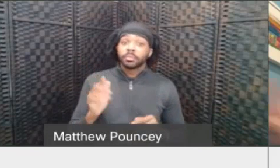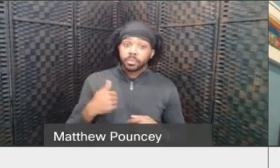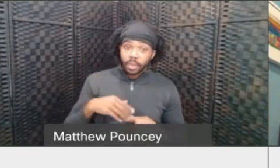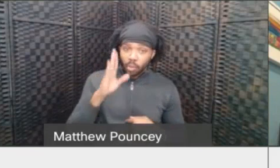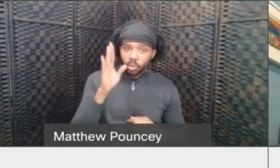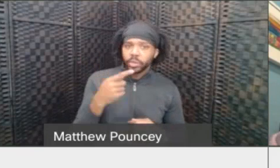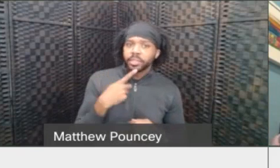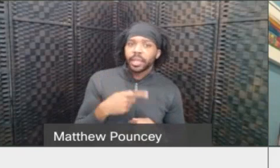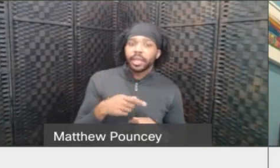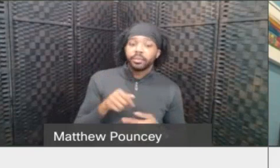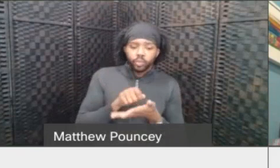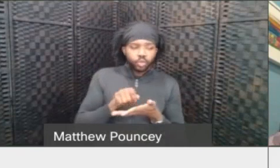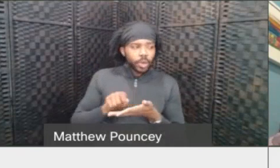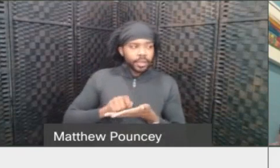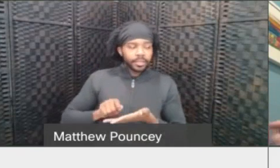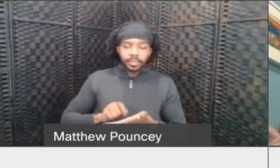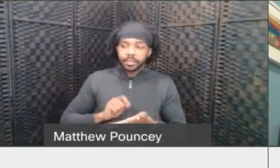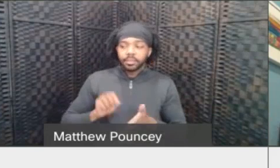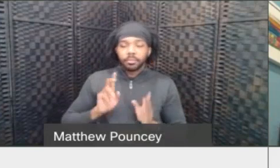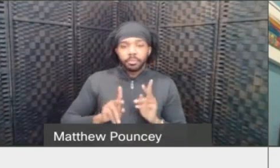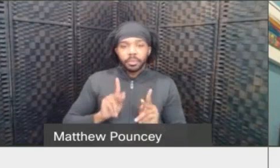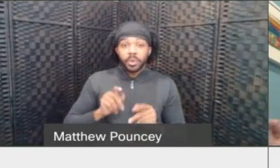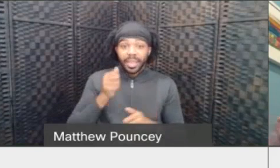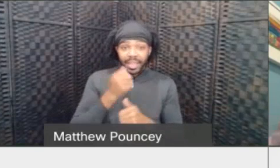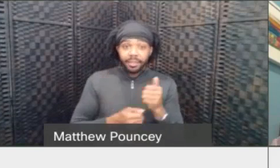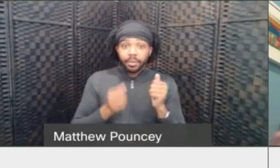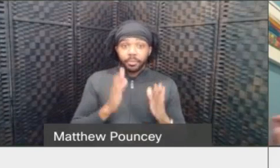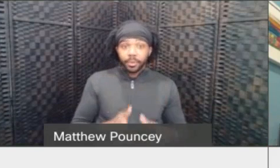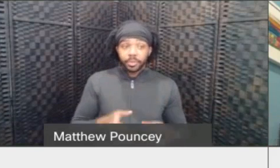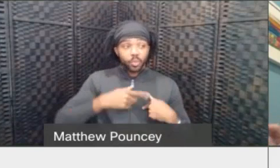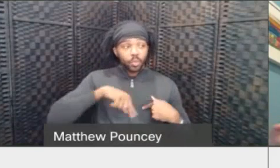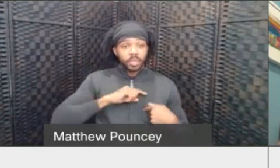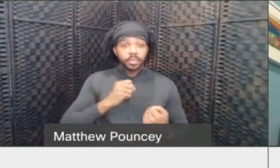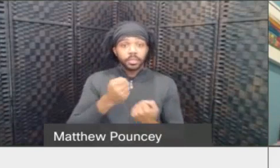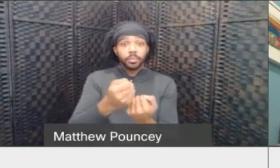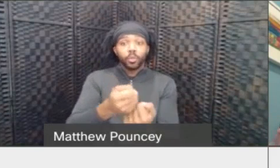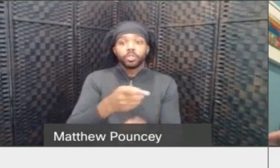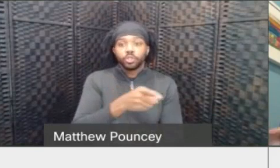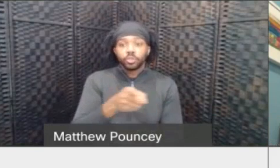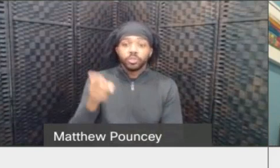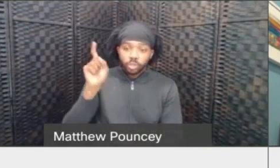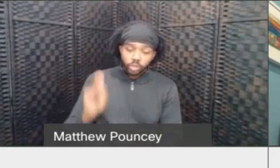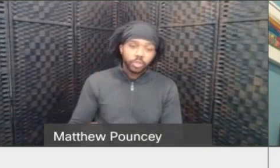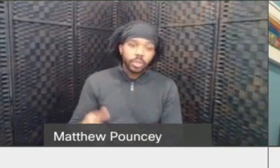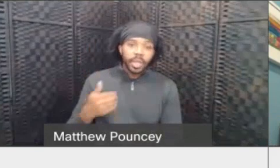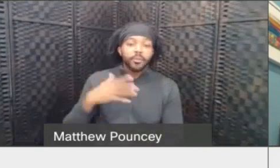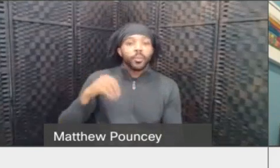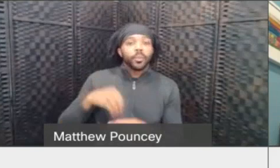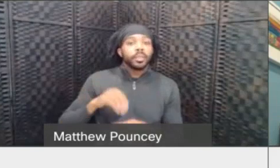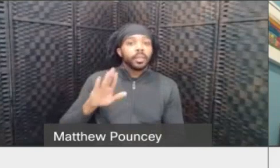people, and every single person we support should have in the COVID